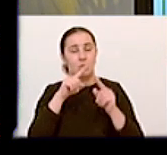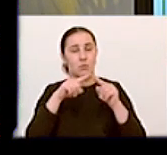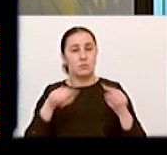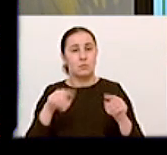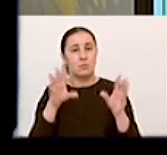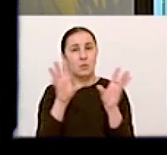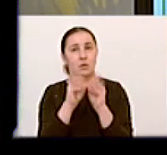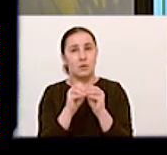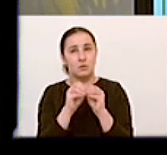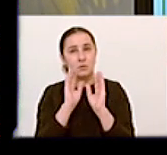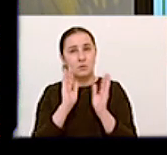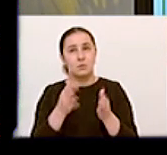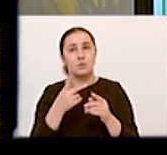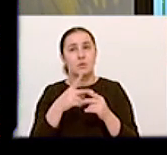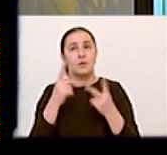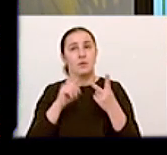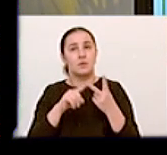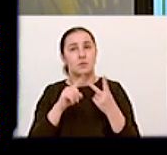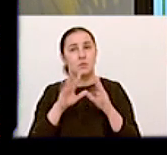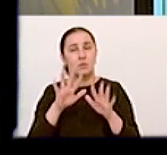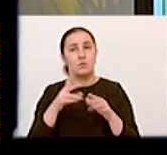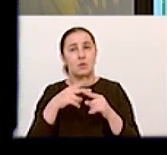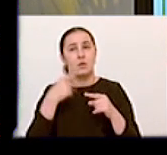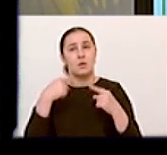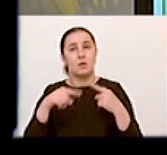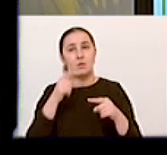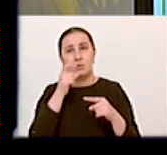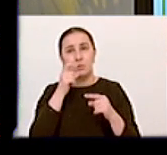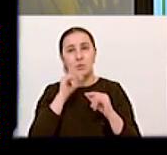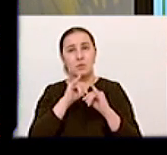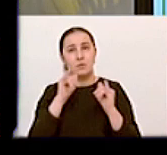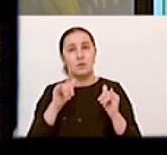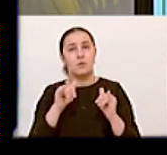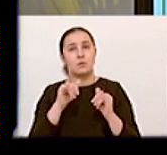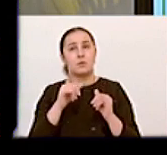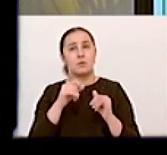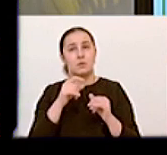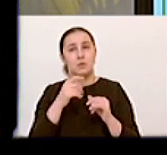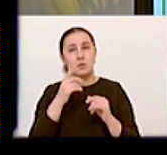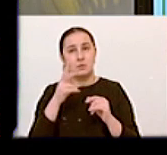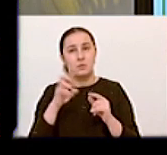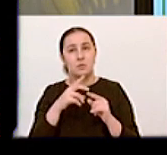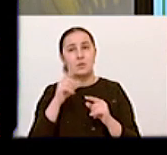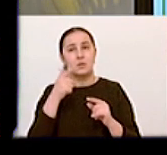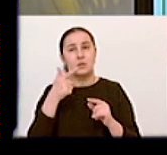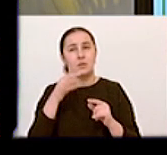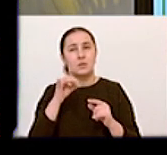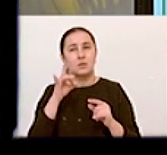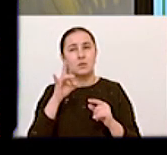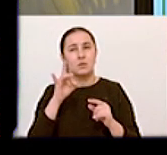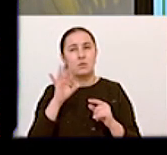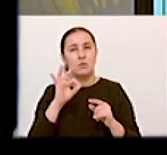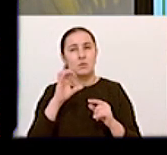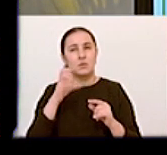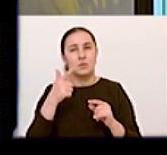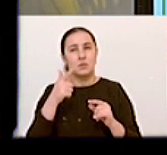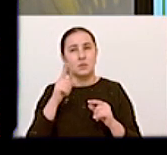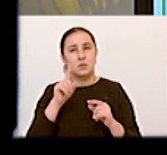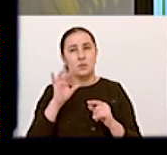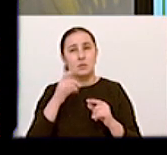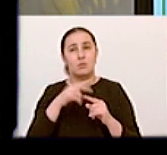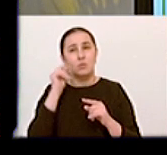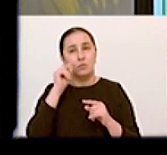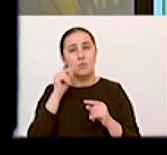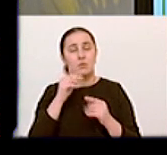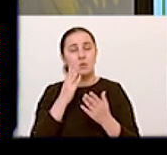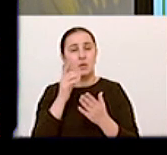o'rtasidan birlashtiriladi. Ikkinchi holatda har xil tuxumdan rivojlanadigan egizaklar getrizigotalar va o'rganilayotgan belgiga